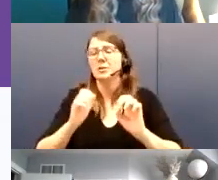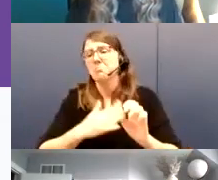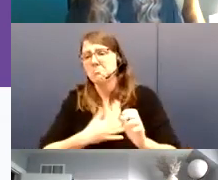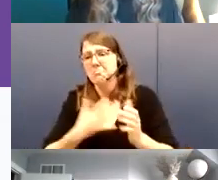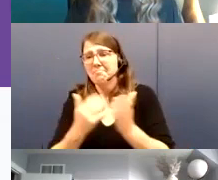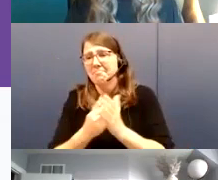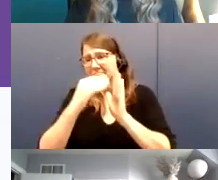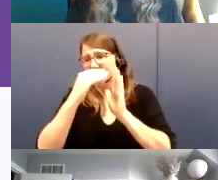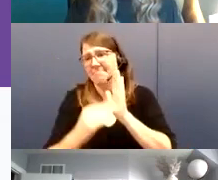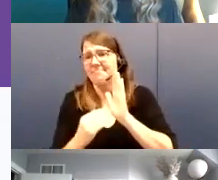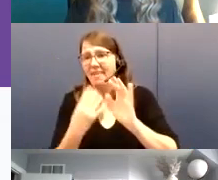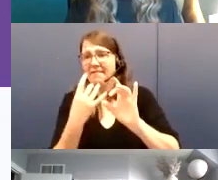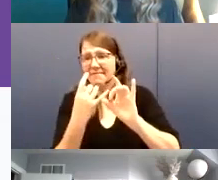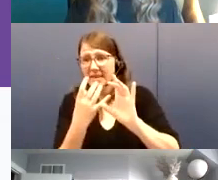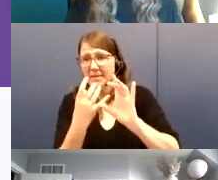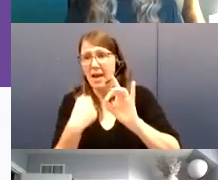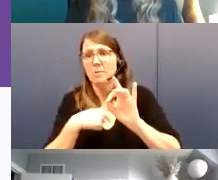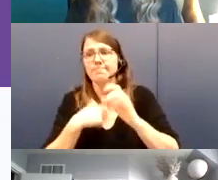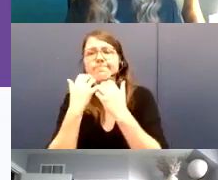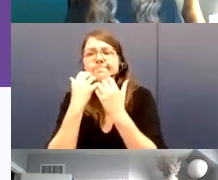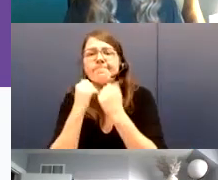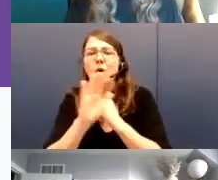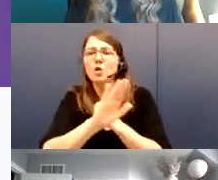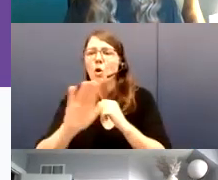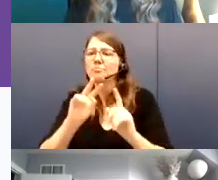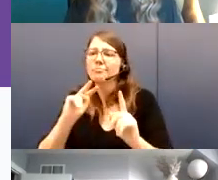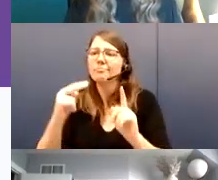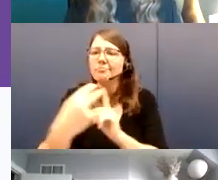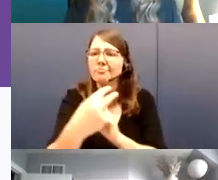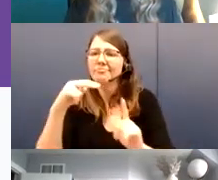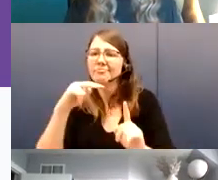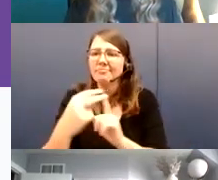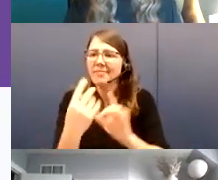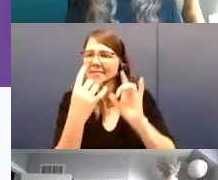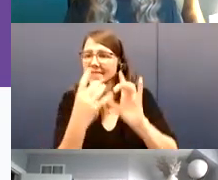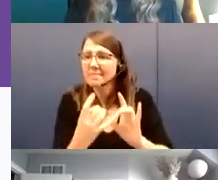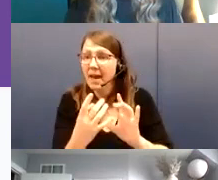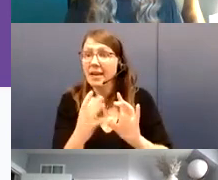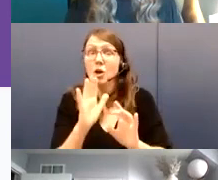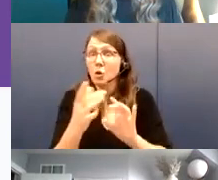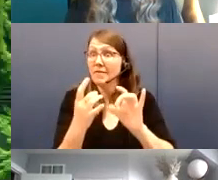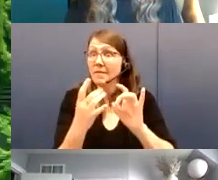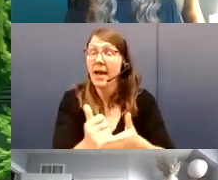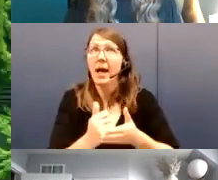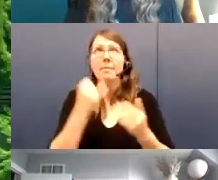feedback is so important, and this is where we get the ideas for future webinars like the one that you're seeing today.